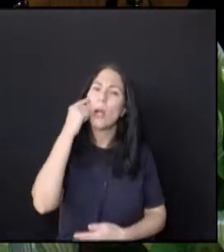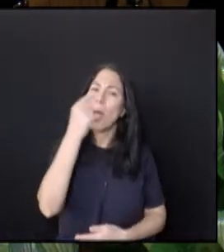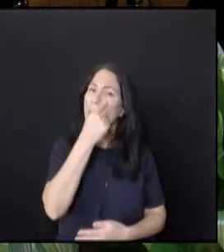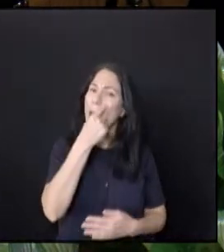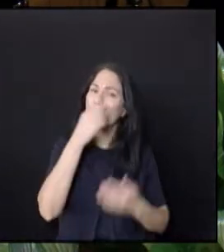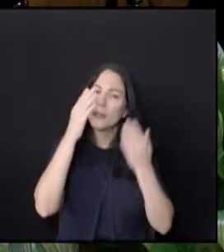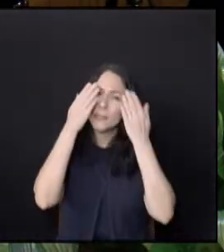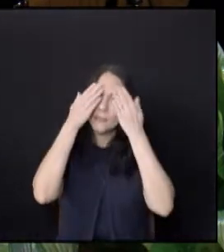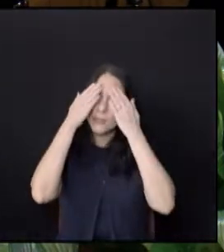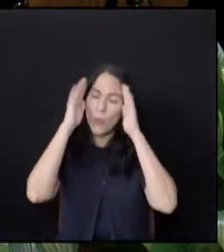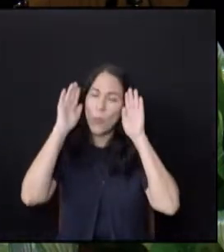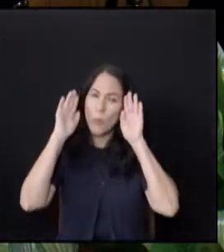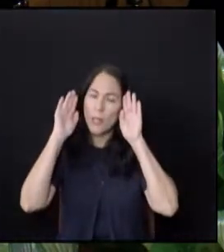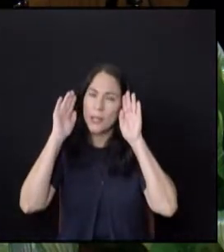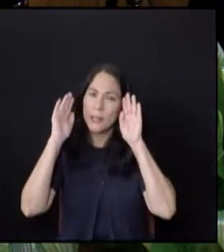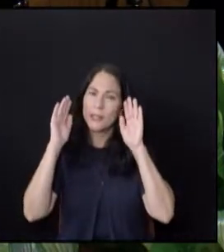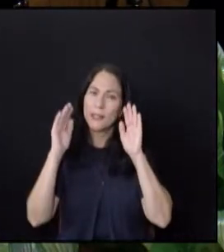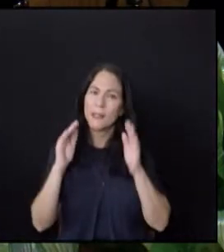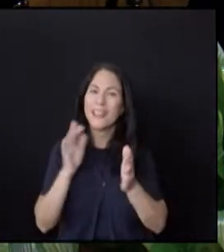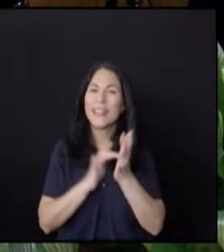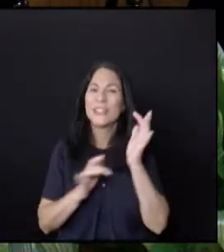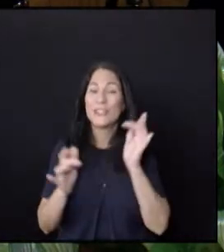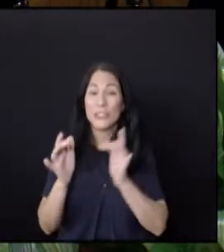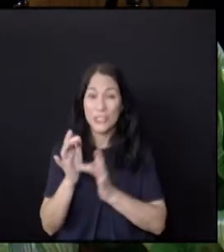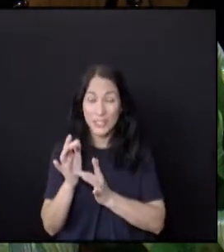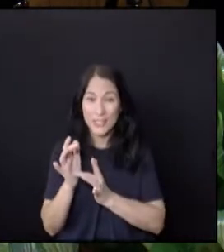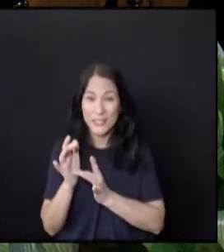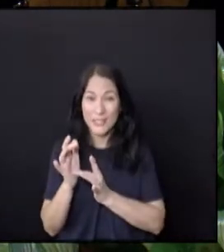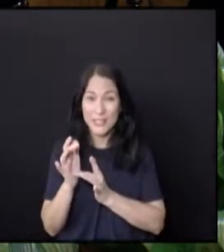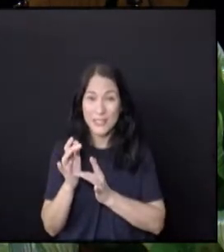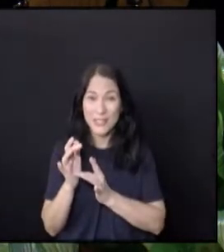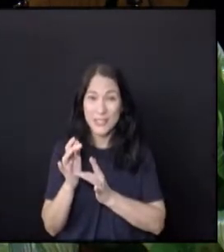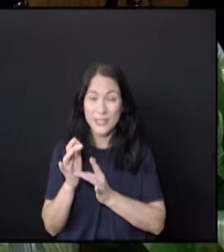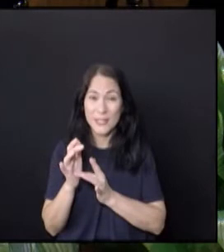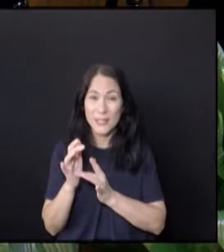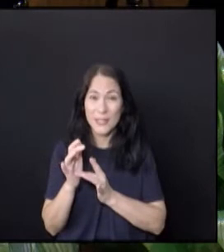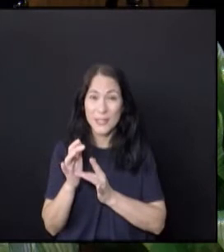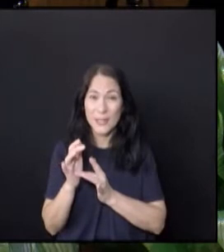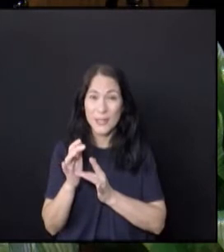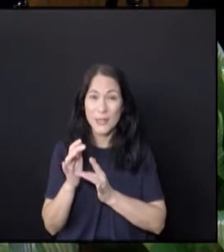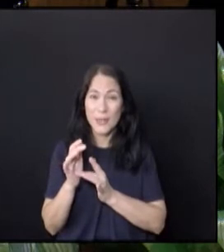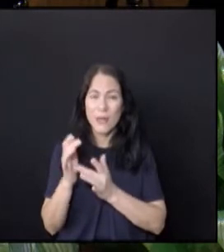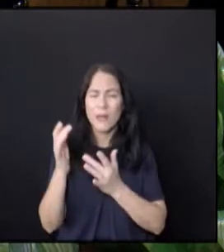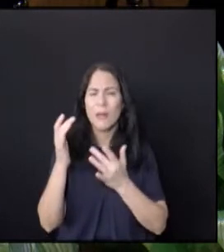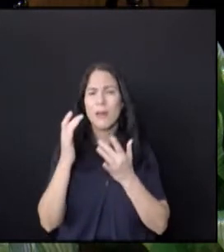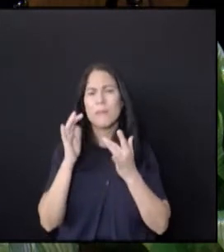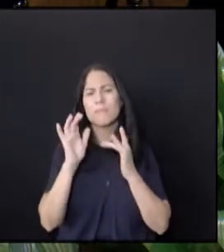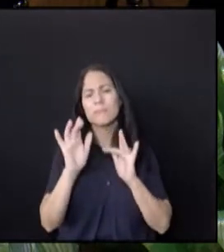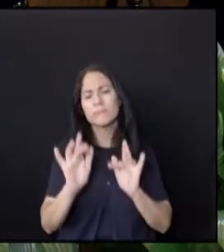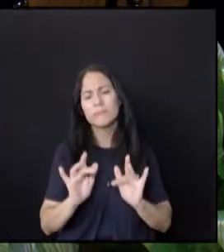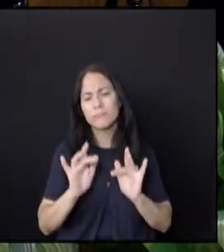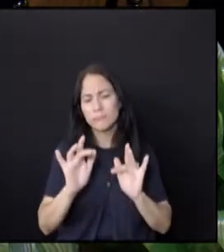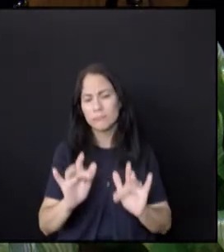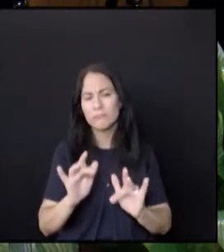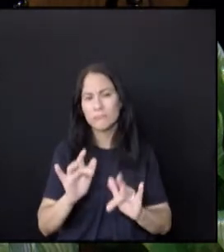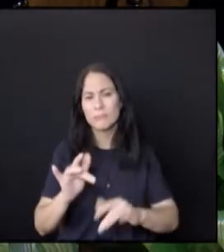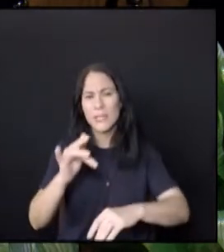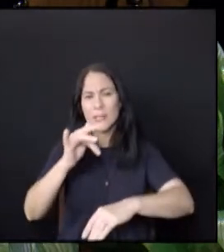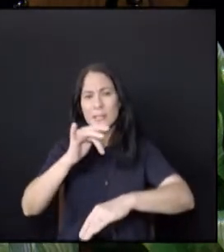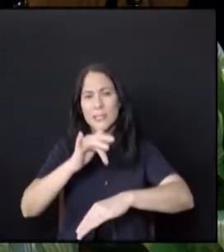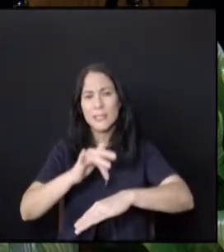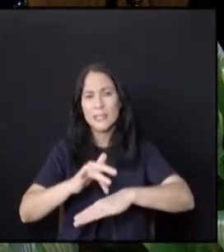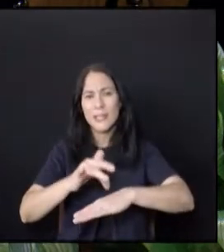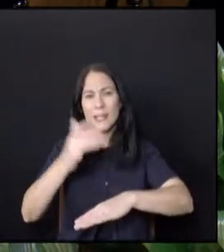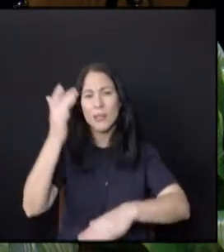opened." And Jesus, moved with compassion, touched their